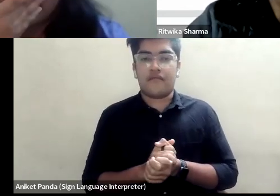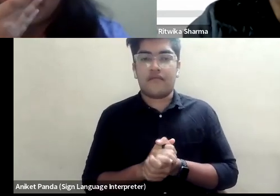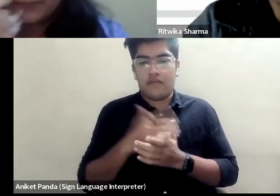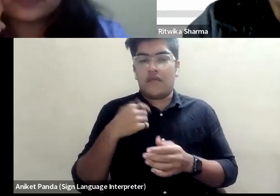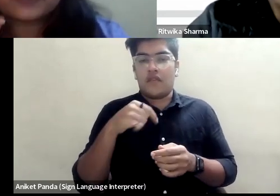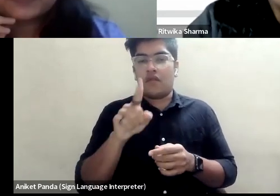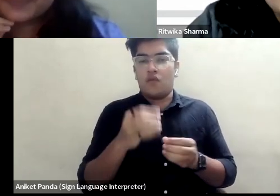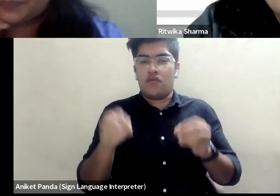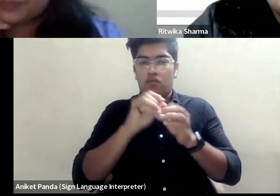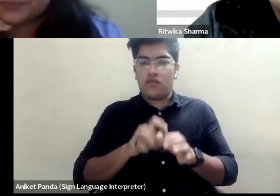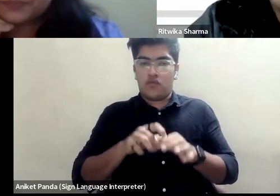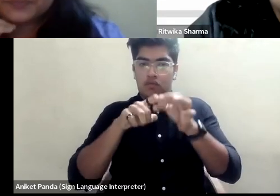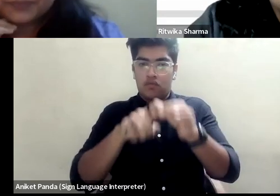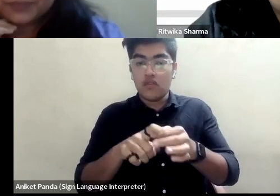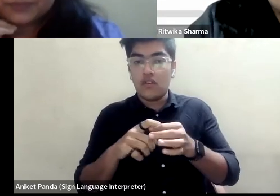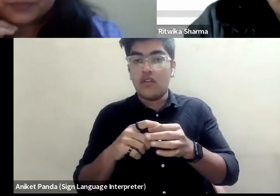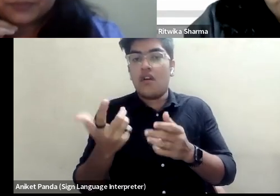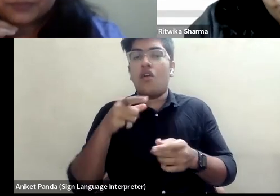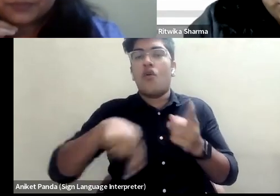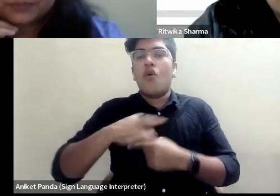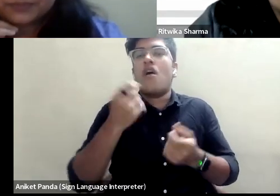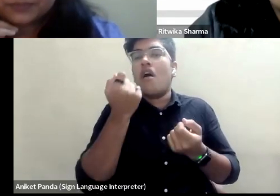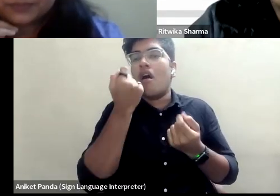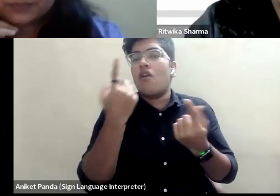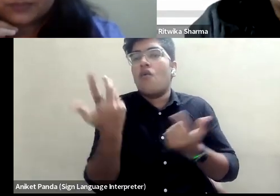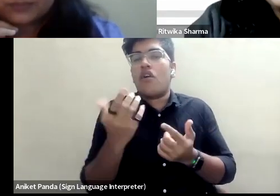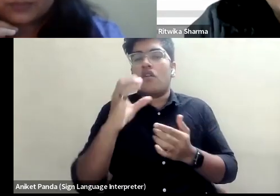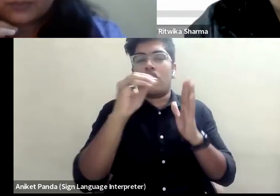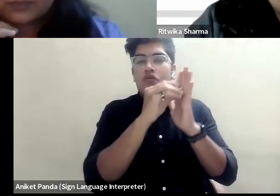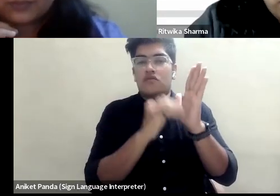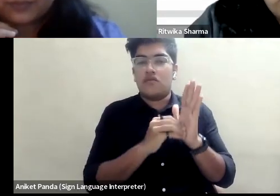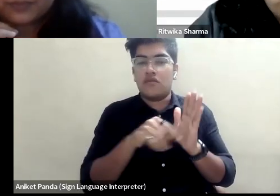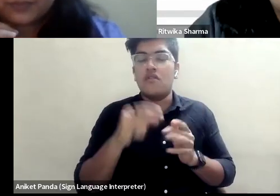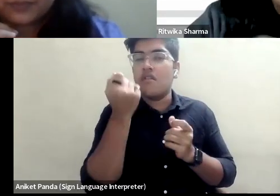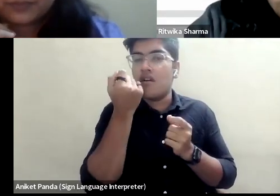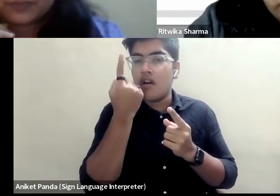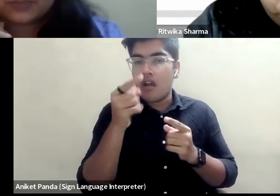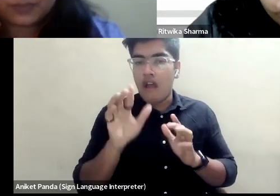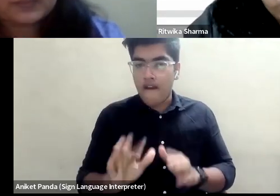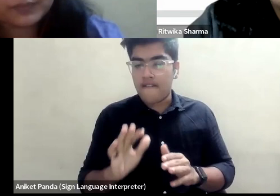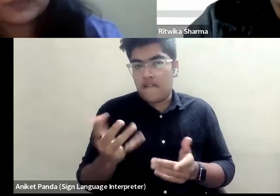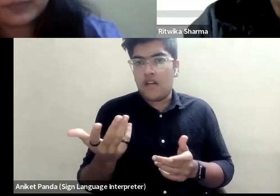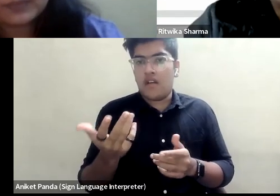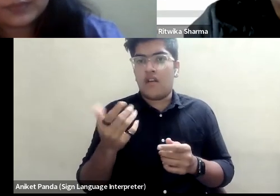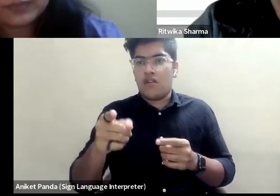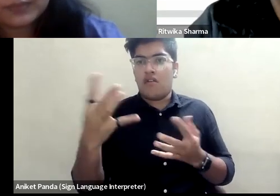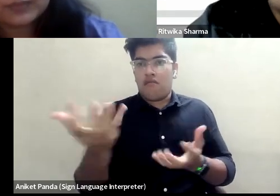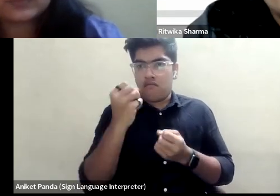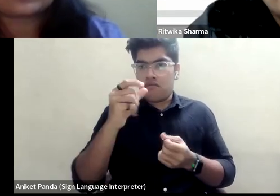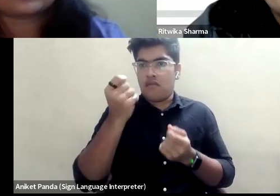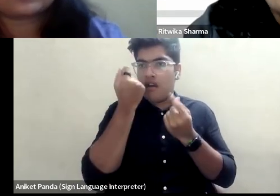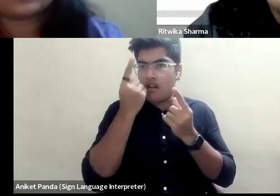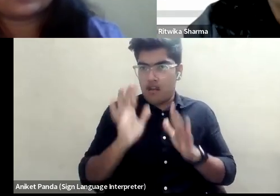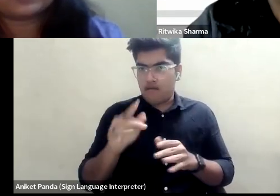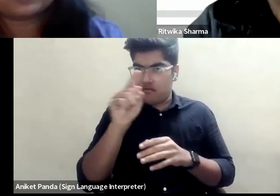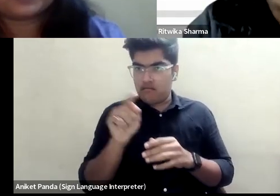question, what is their understanding of the Constitution? Do they perceive the Constitution, if at all they do, as the instrument